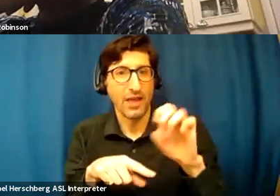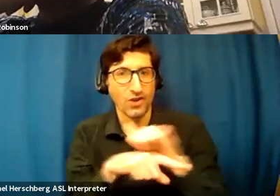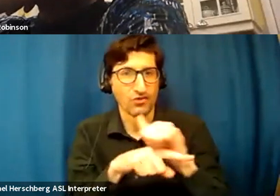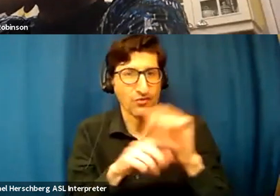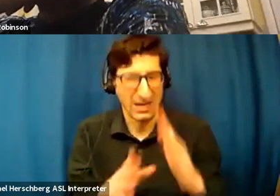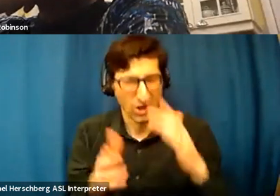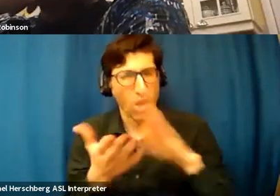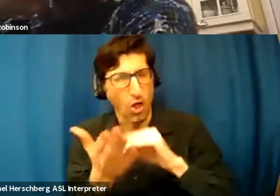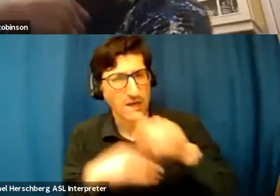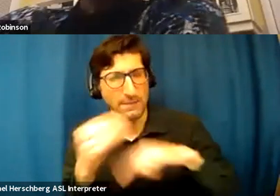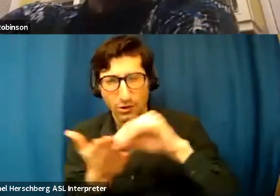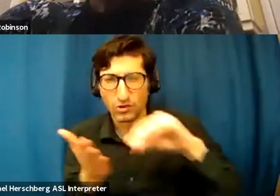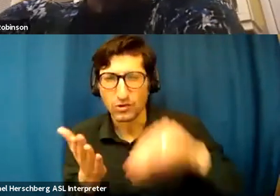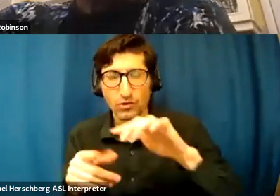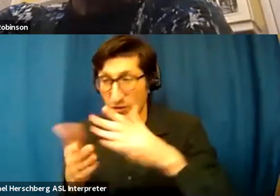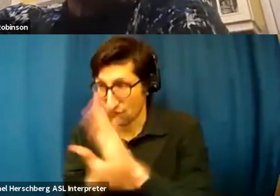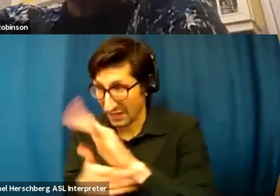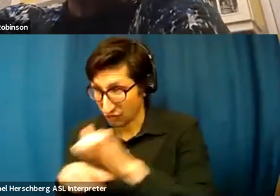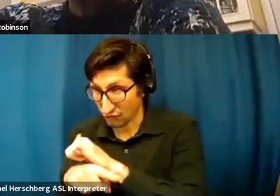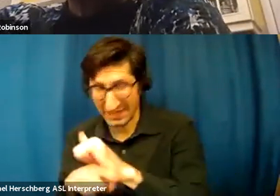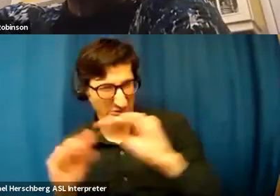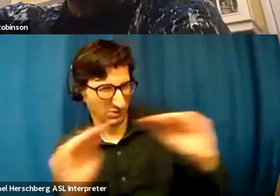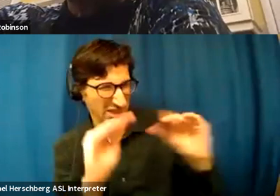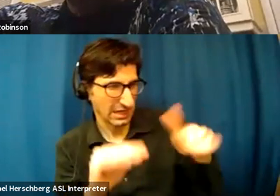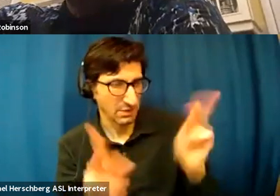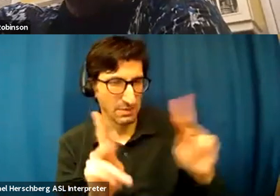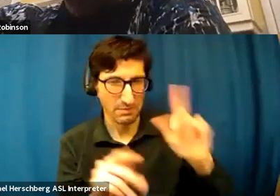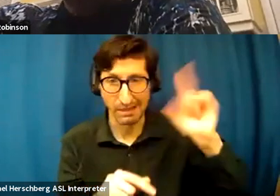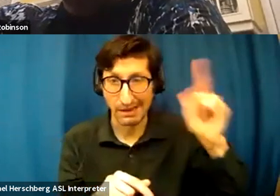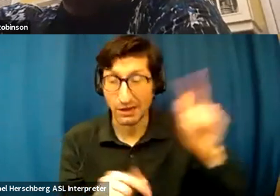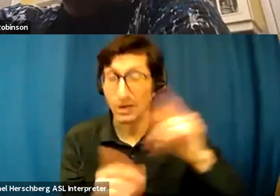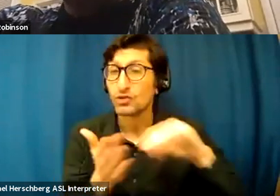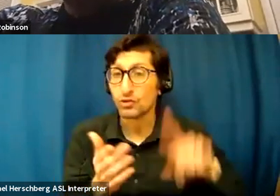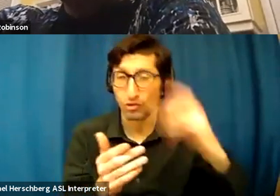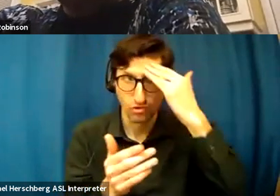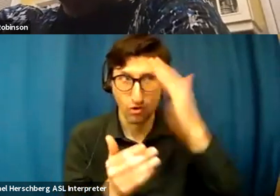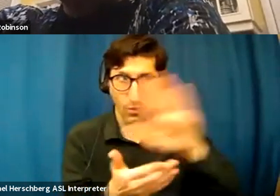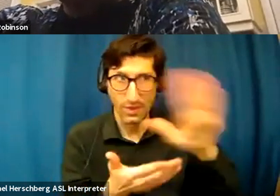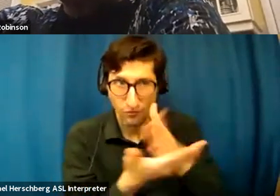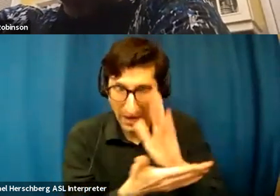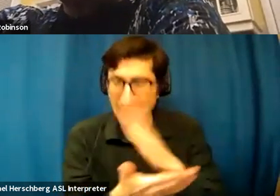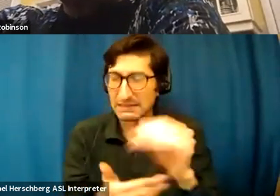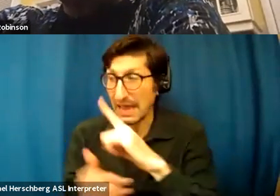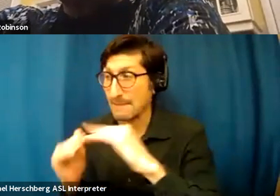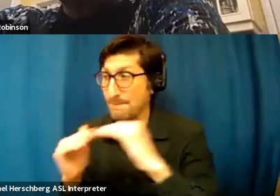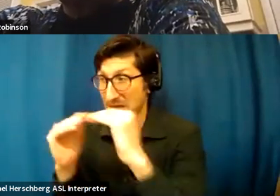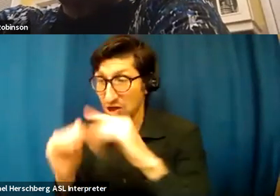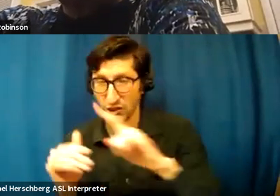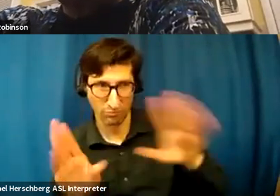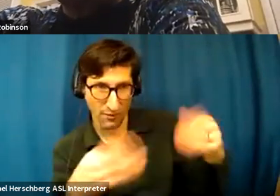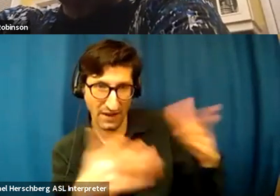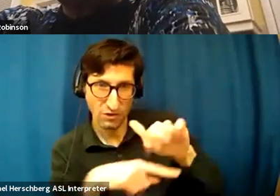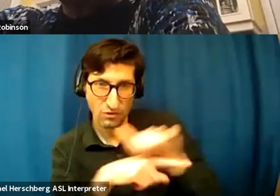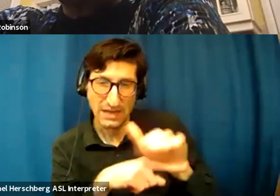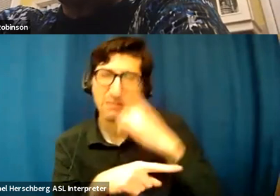student rights training to our partners in the future. Students should know their rights and they should be trained by other peers because the code